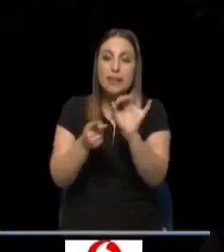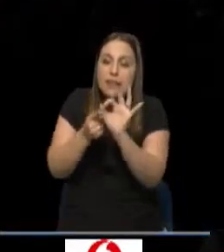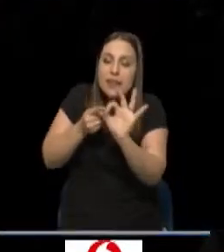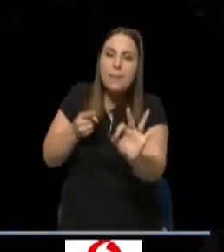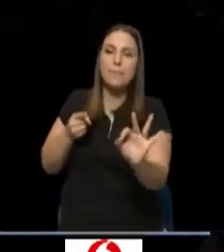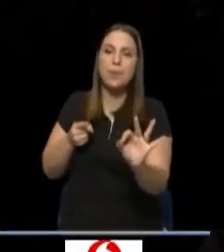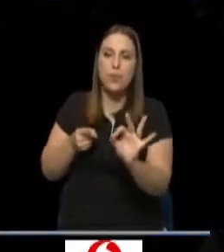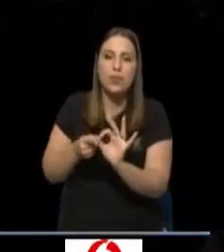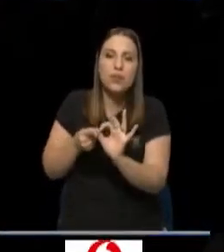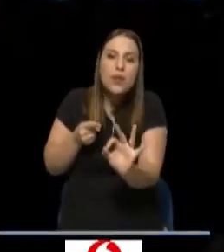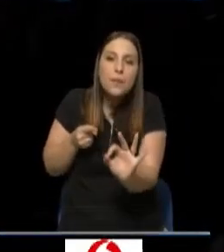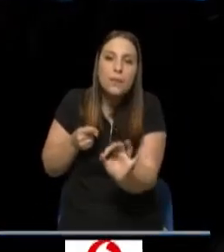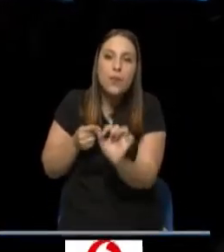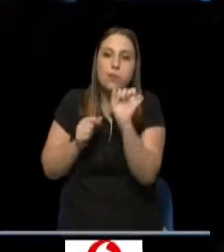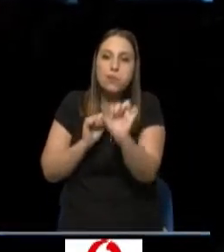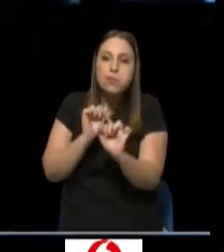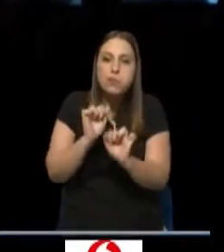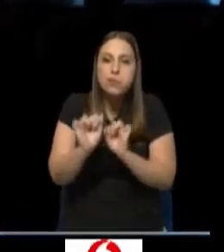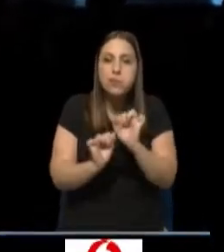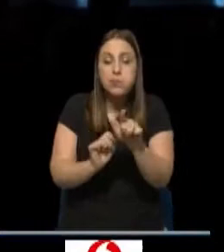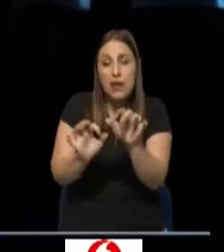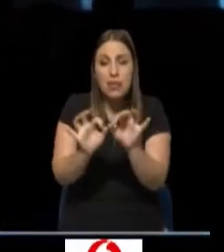The problem is the kind of regulation.